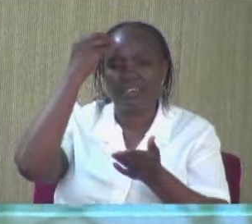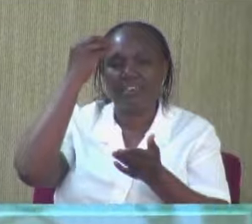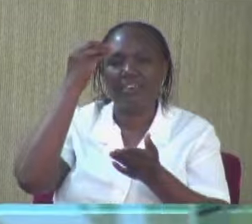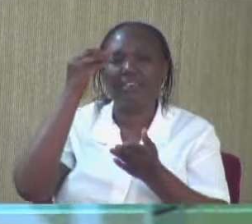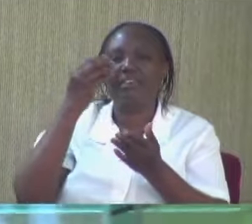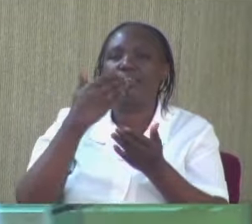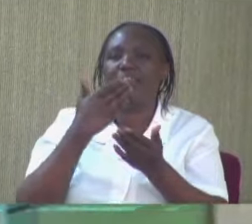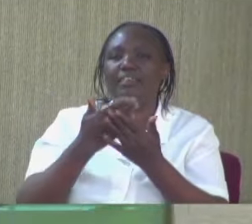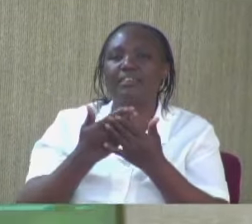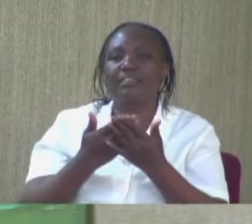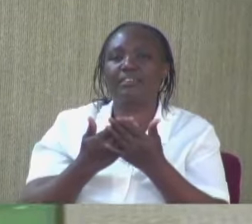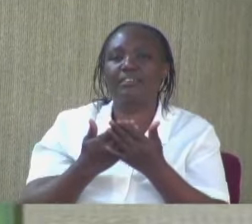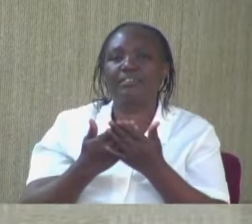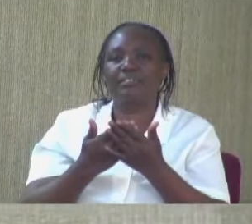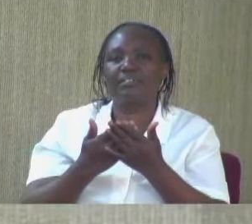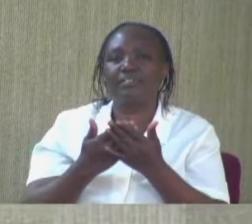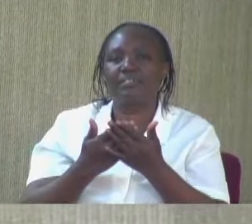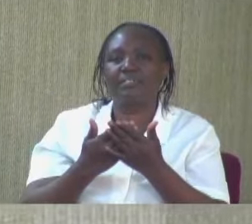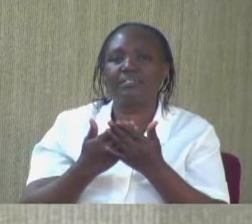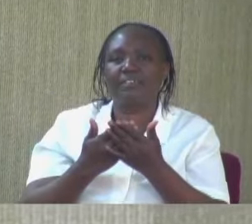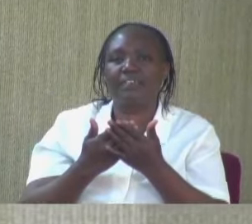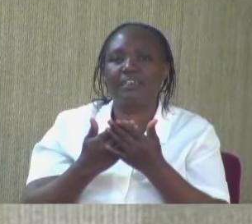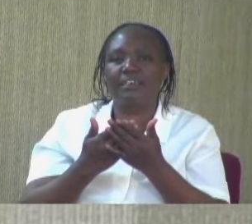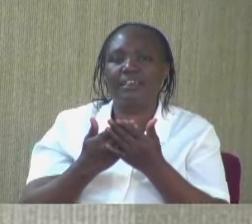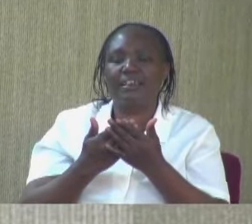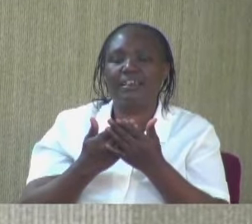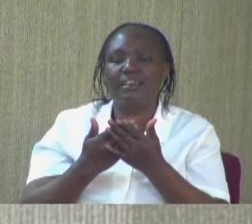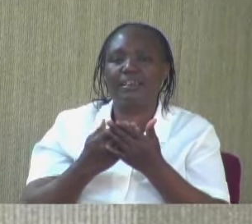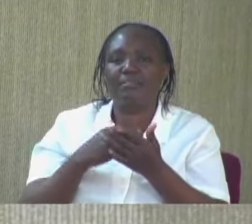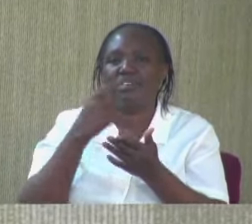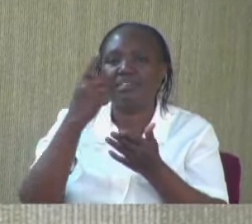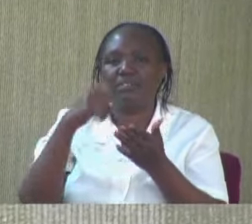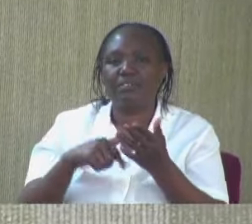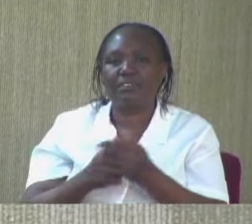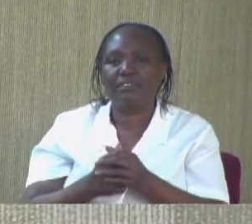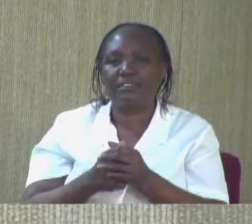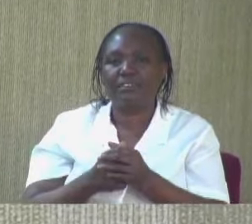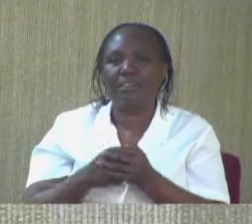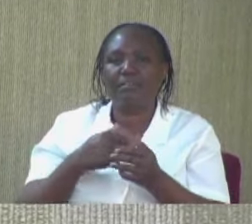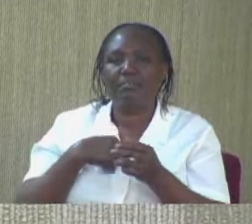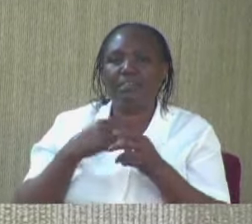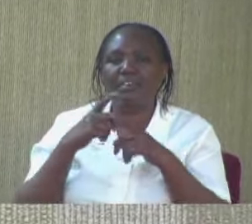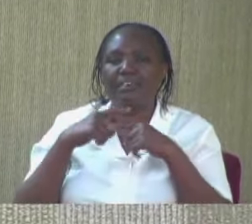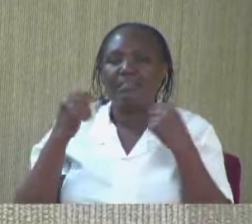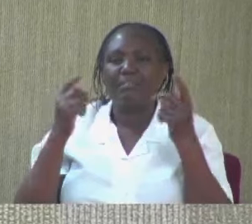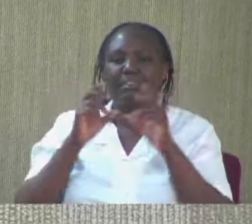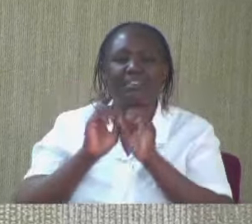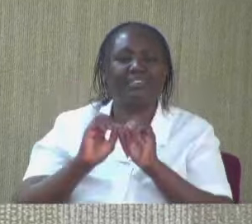thank you. Let me just give a disclaimer that I'm not a pastor.